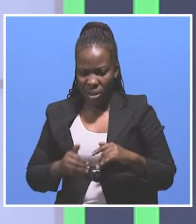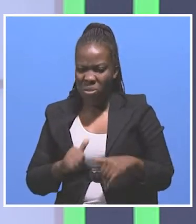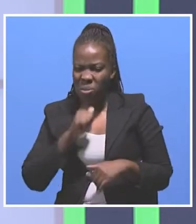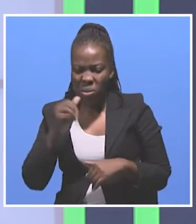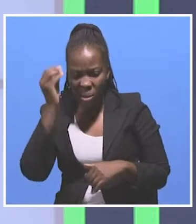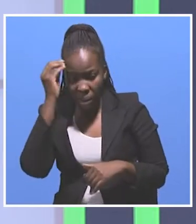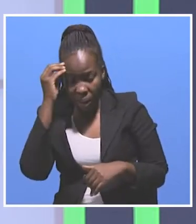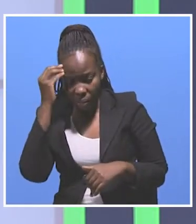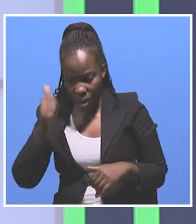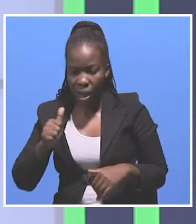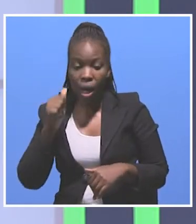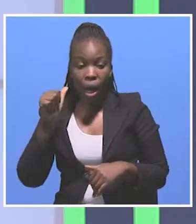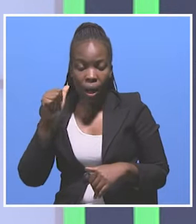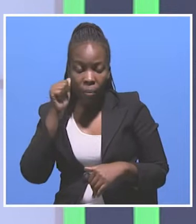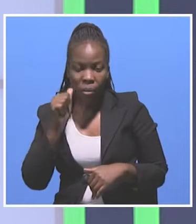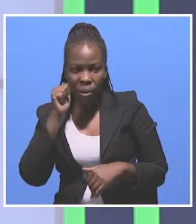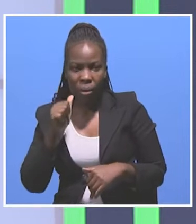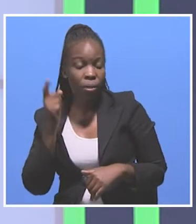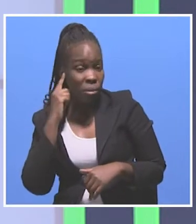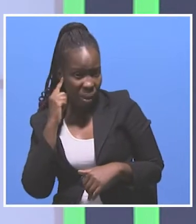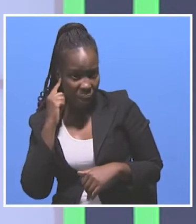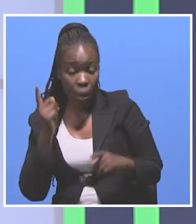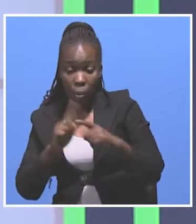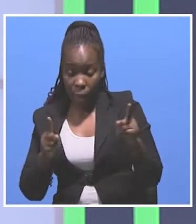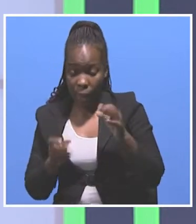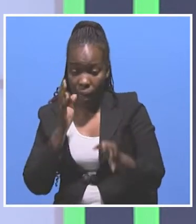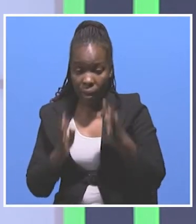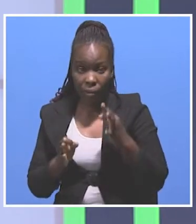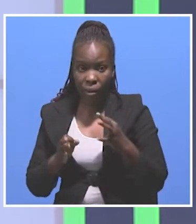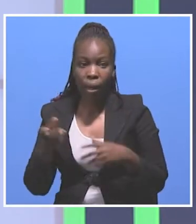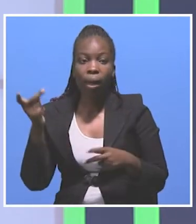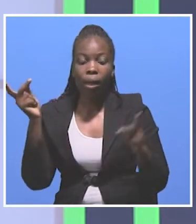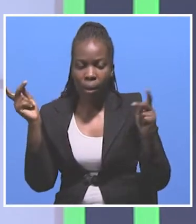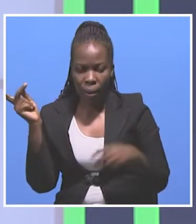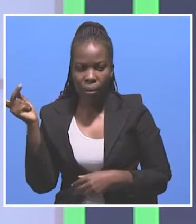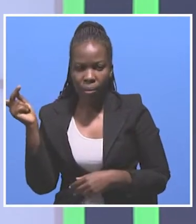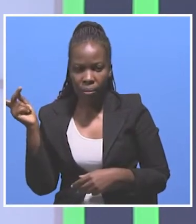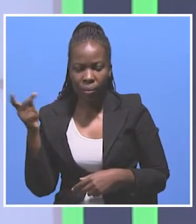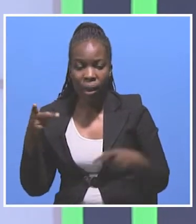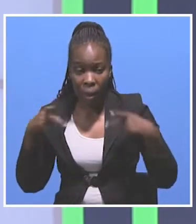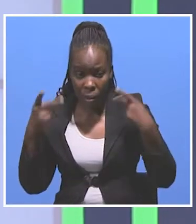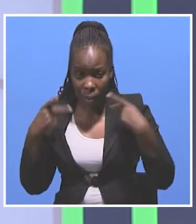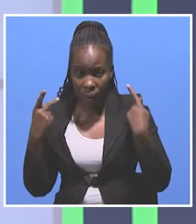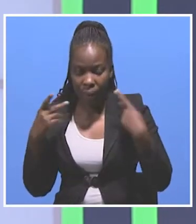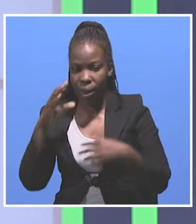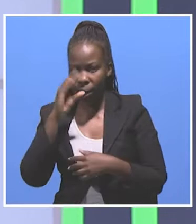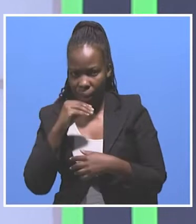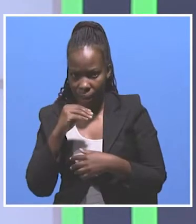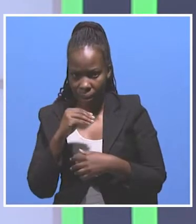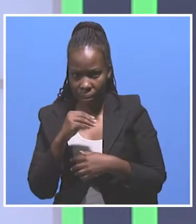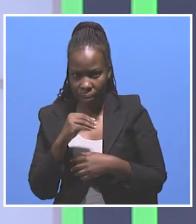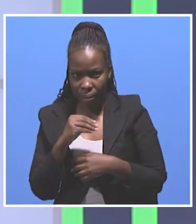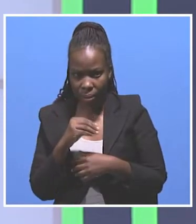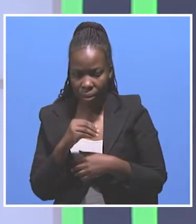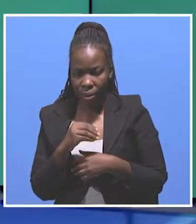young ladies to say abstain, or the young guys. So what we have done as ZAGO. Okay,